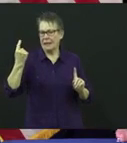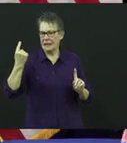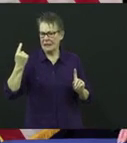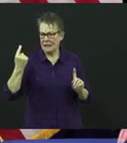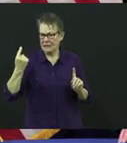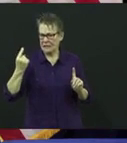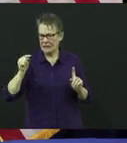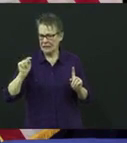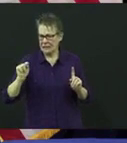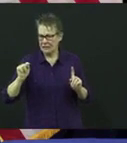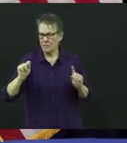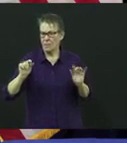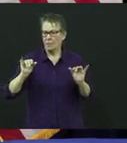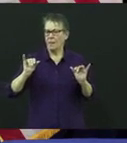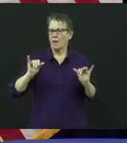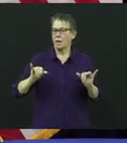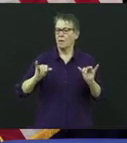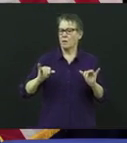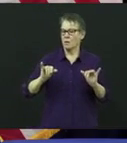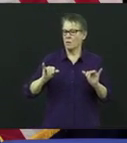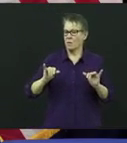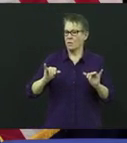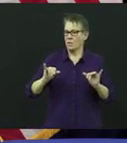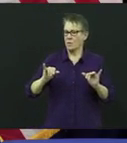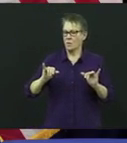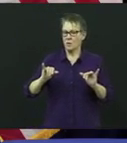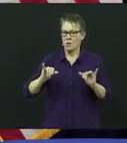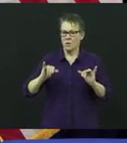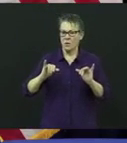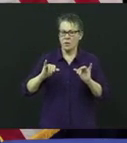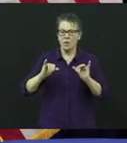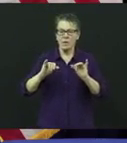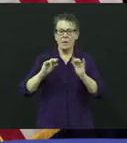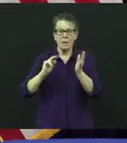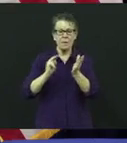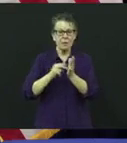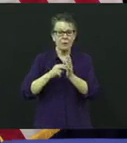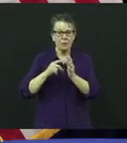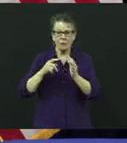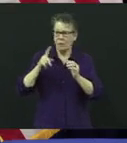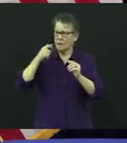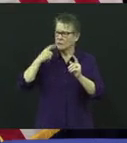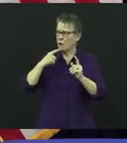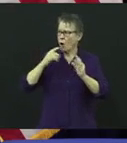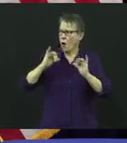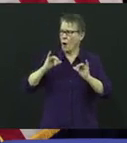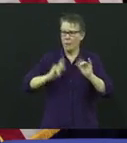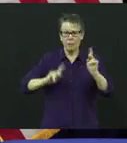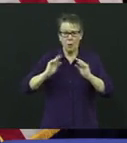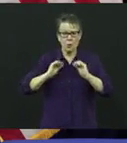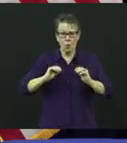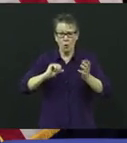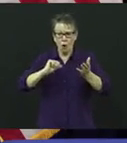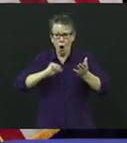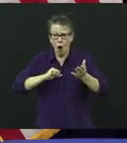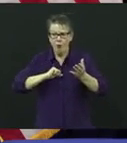that. And then to repeat the health warning, which I want to make sure everybody who is symptomatic and tested negative, you're not Superman.